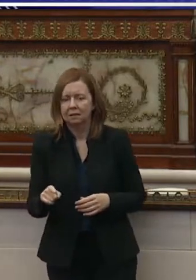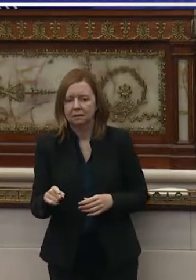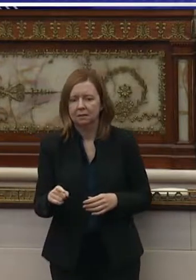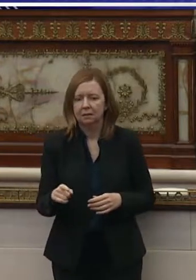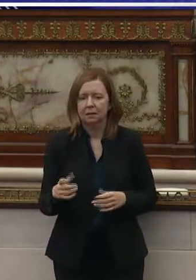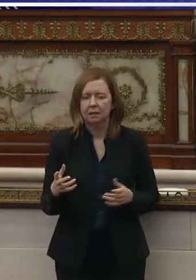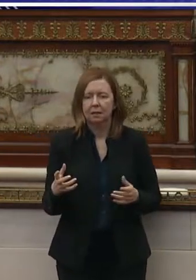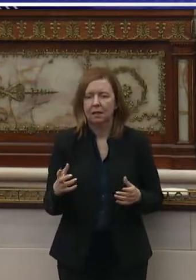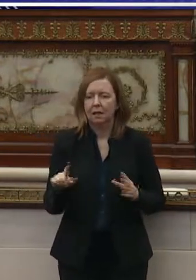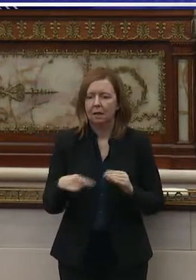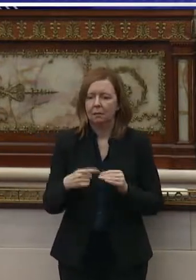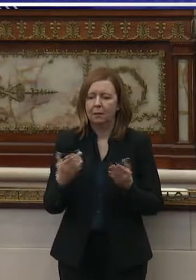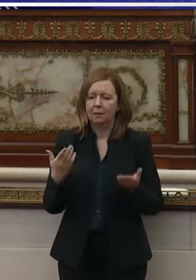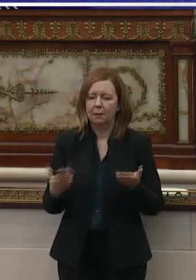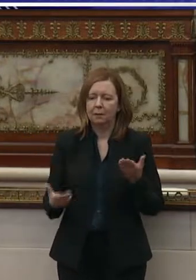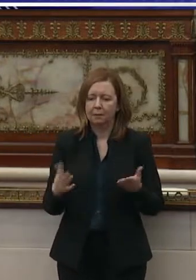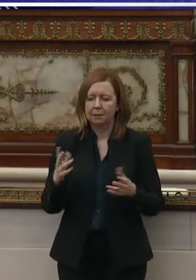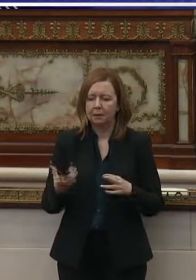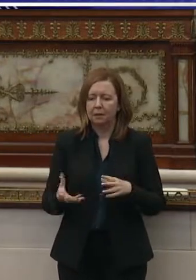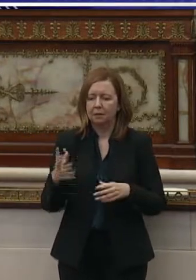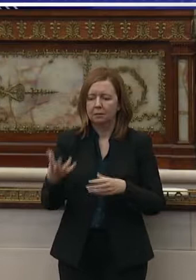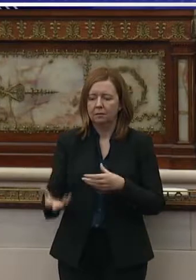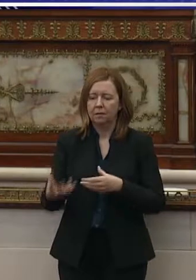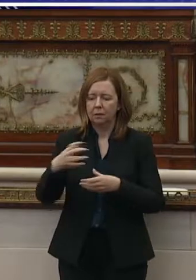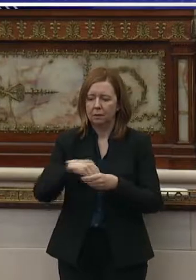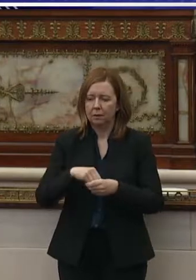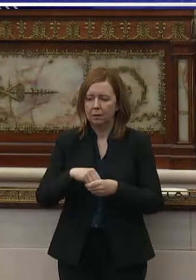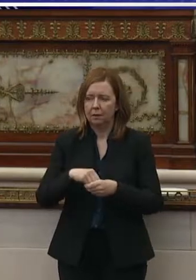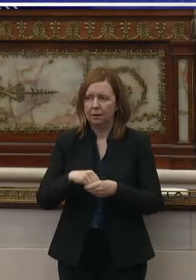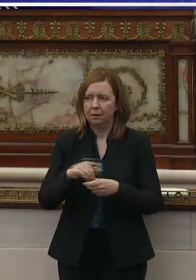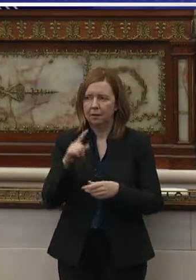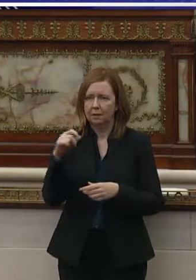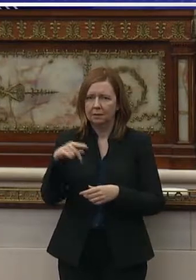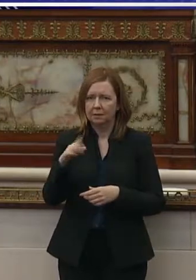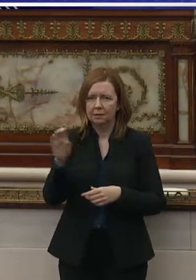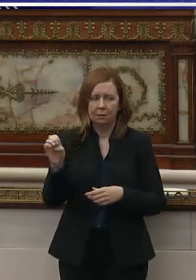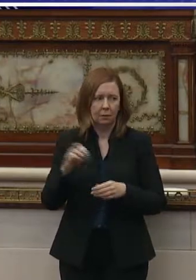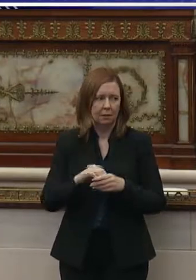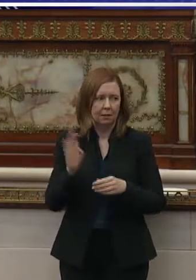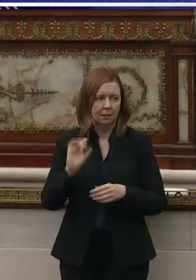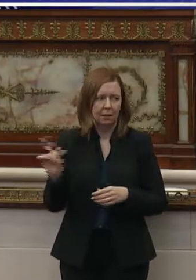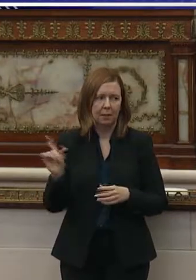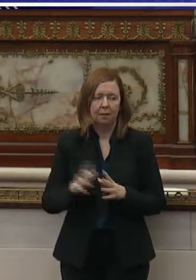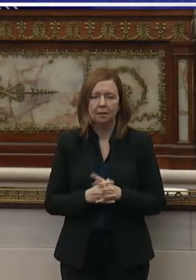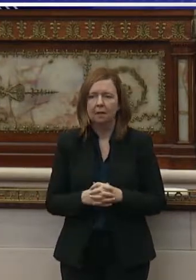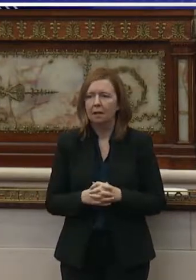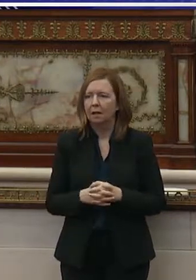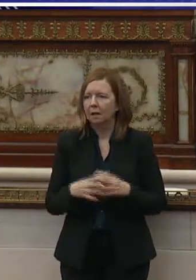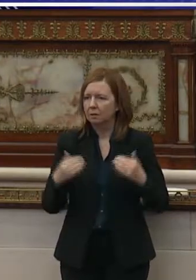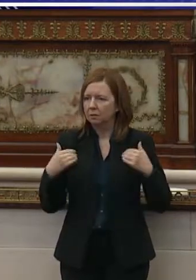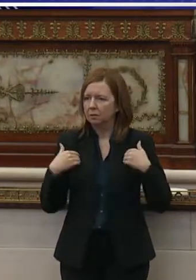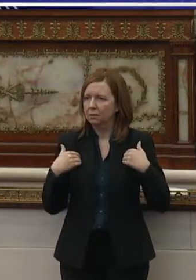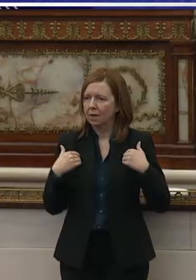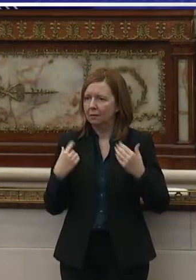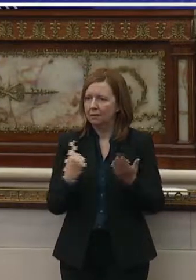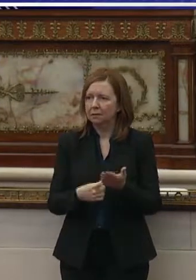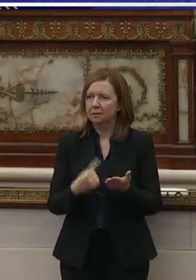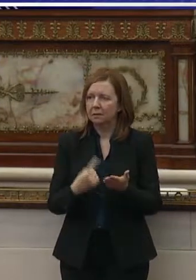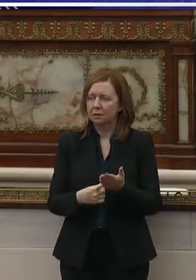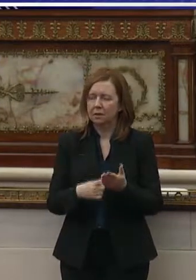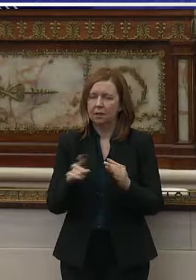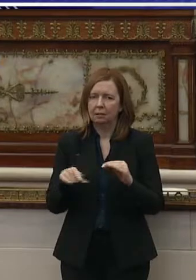earlier about the possibility of including zip codes in the bill, and just to have a